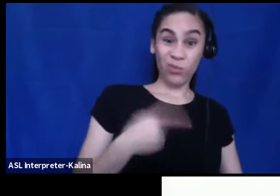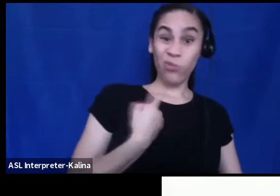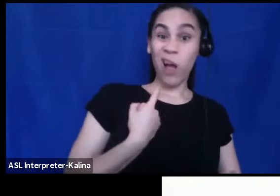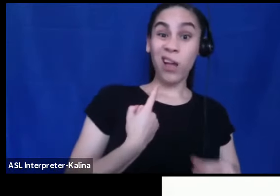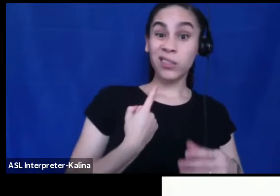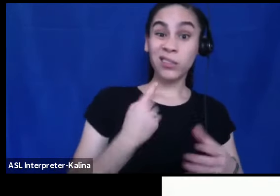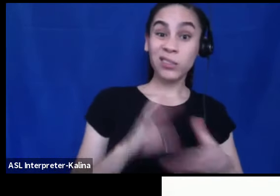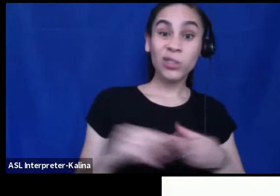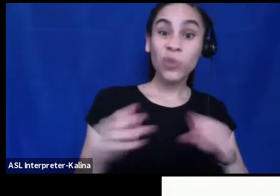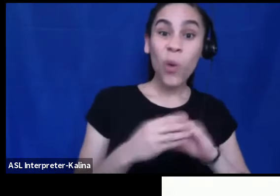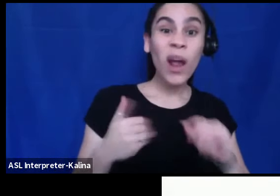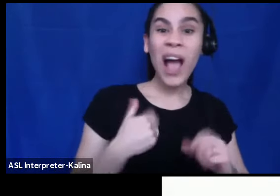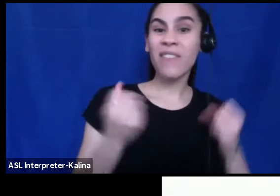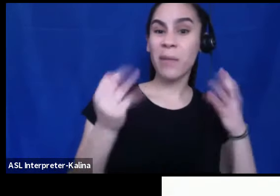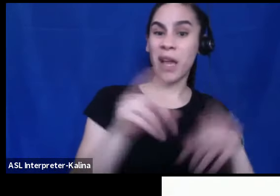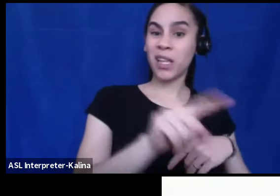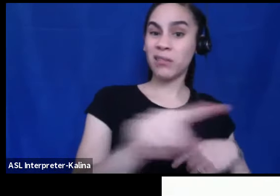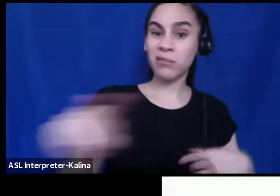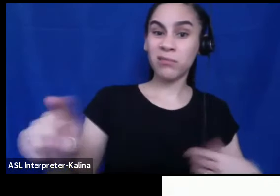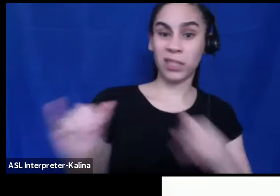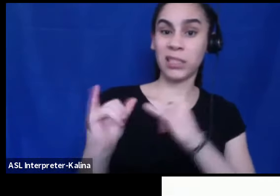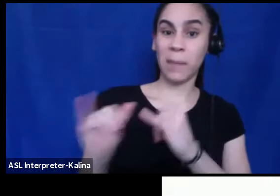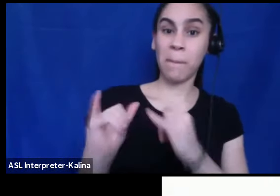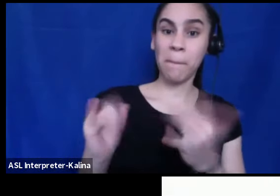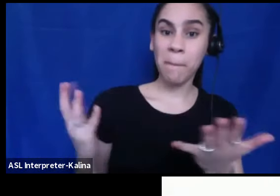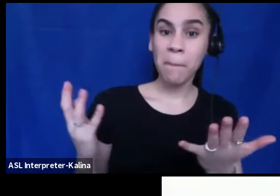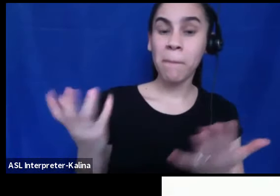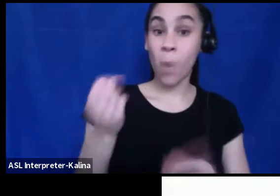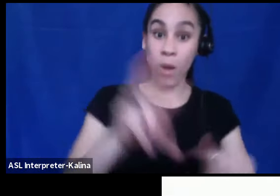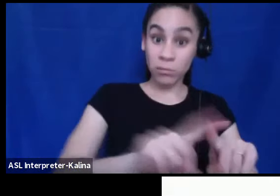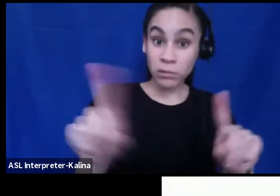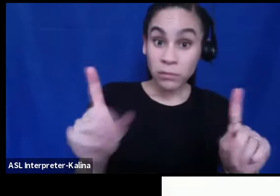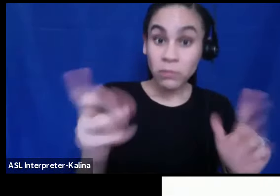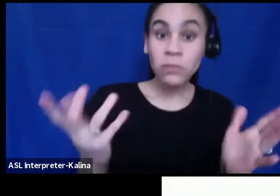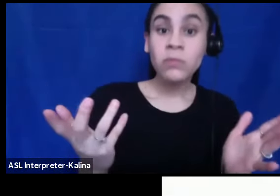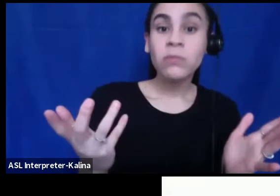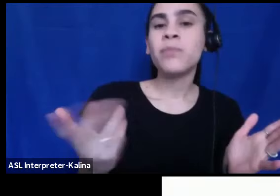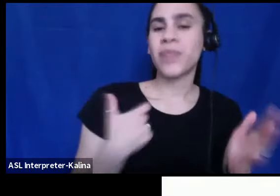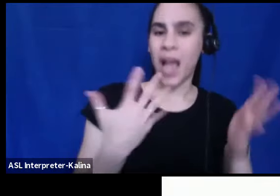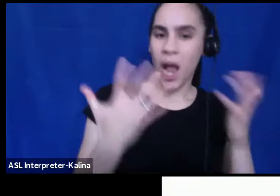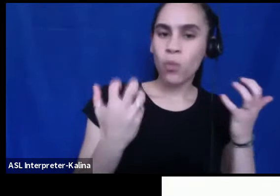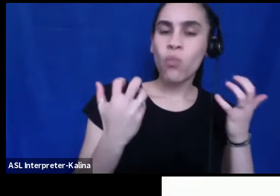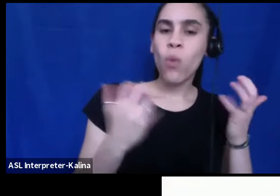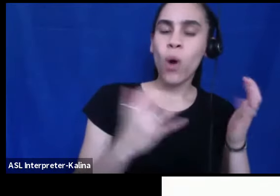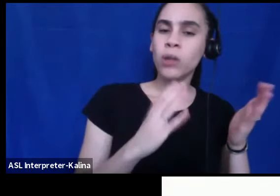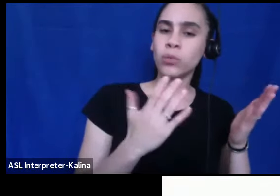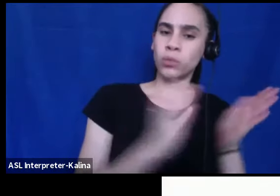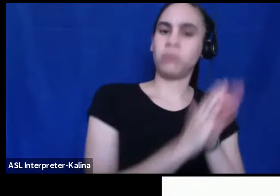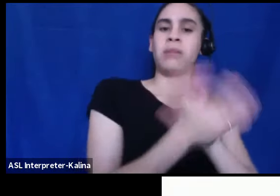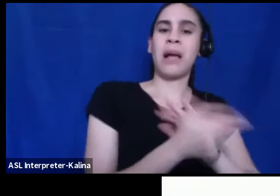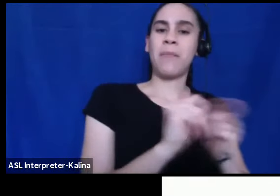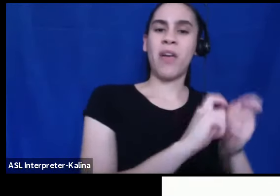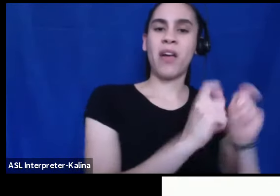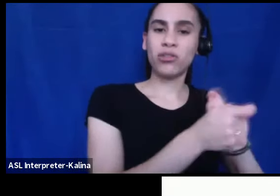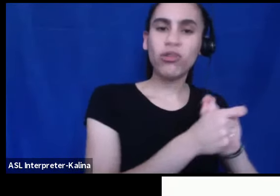mine. So I wanted to be able to see that change happen and that opportunity happen.